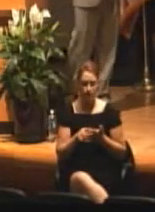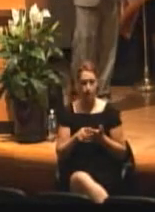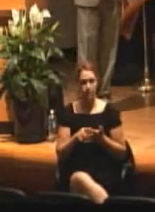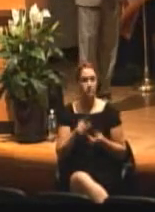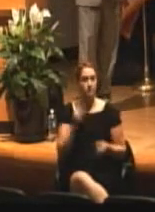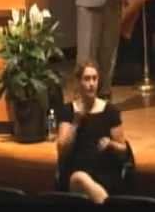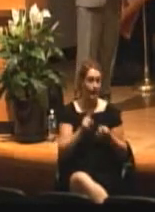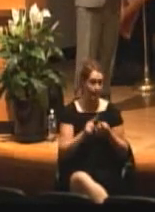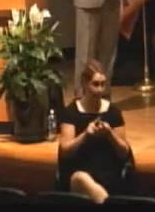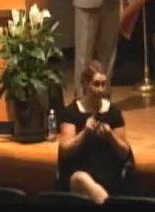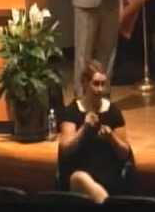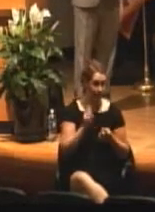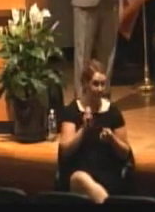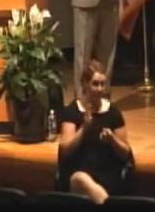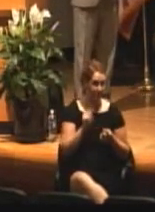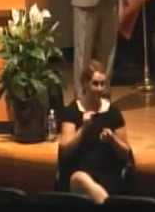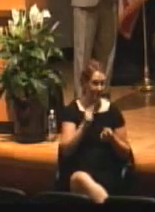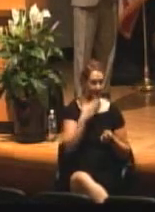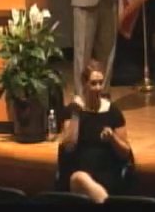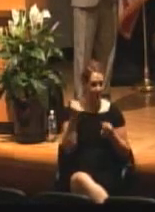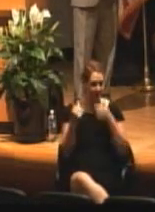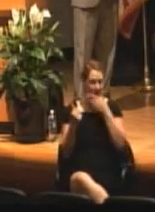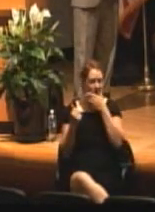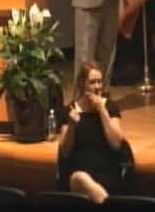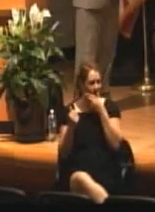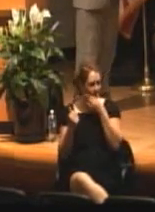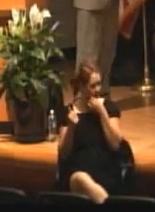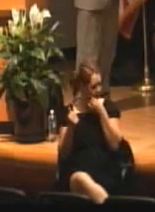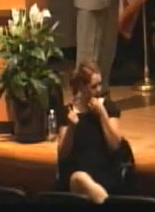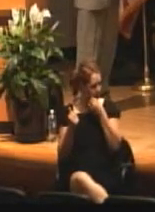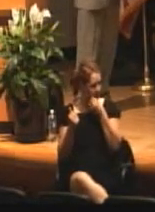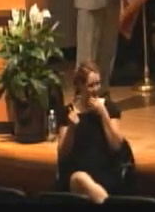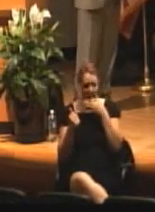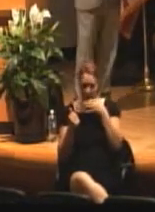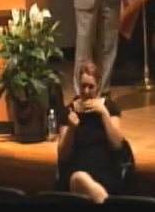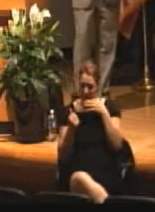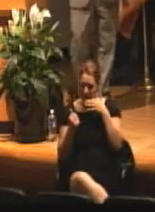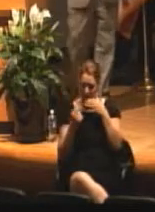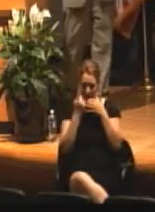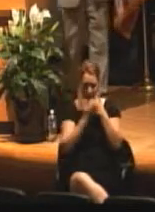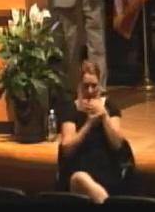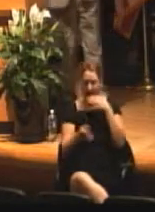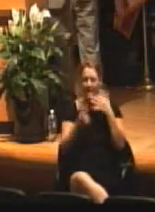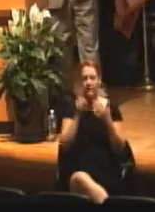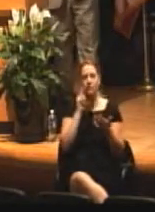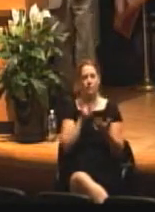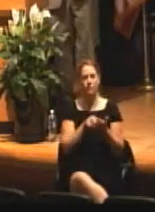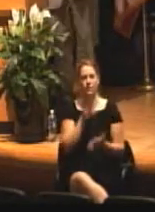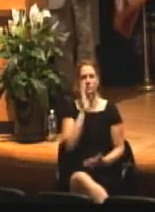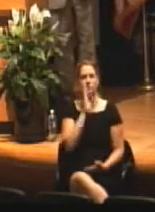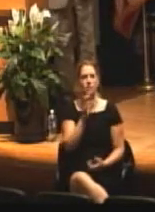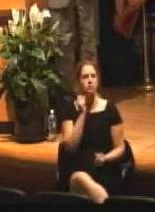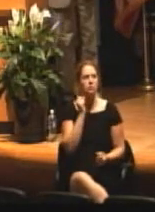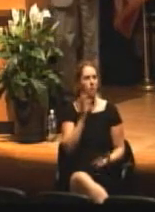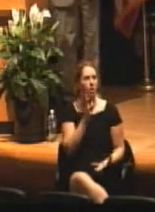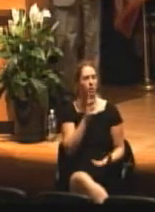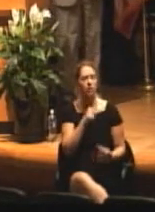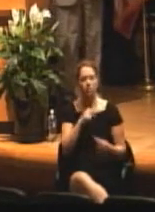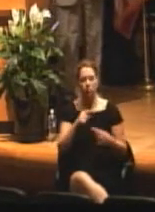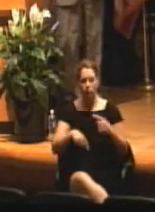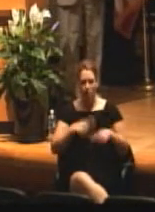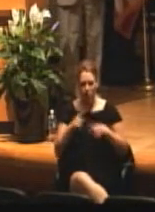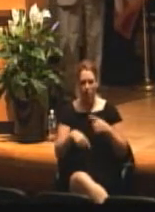better as far as the scores go. One of the things to look at would be a lot of revolving accounts or a lot of credit card